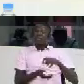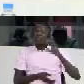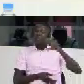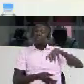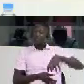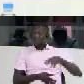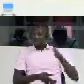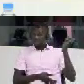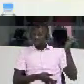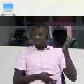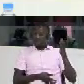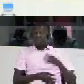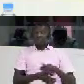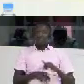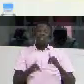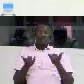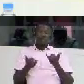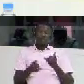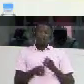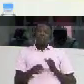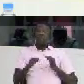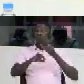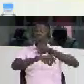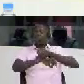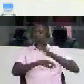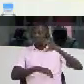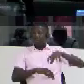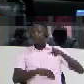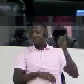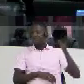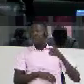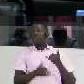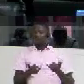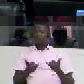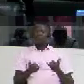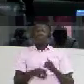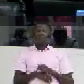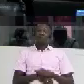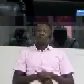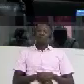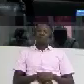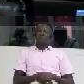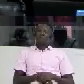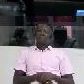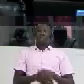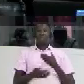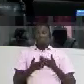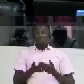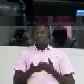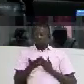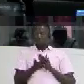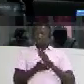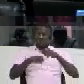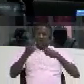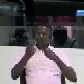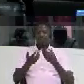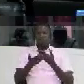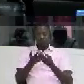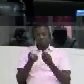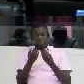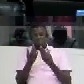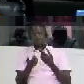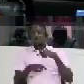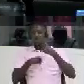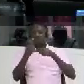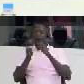Fajara barracks now? Yes, ma'am. léegi muy Fajara barracks. Yes, ma'am. Yes. Okay, please, let's move on and just tell us, after you